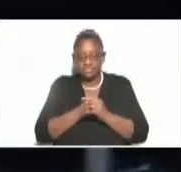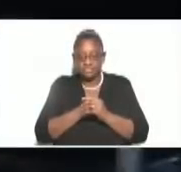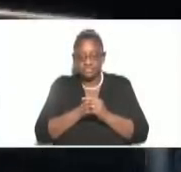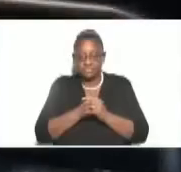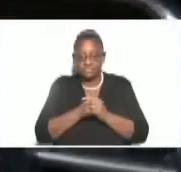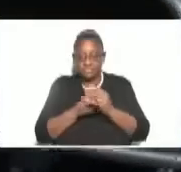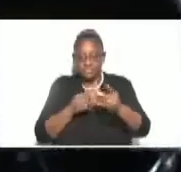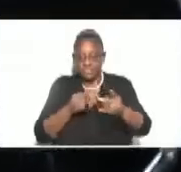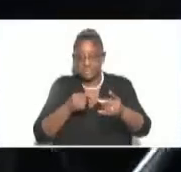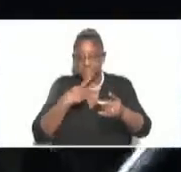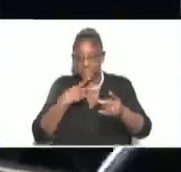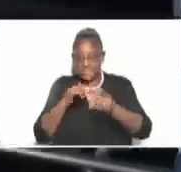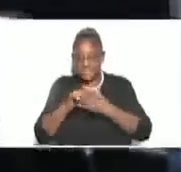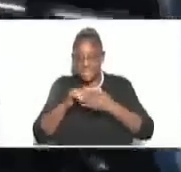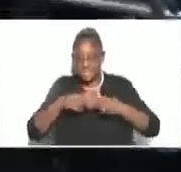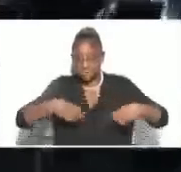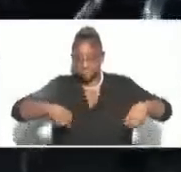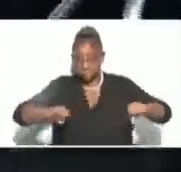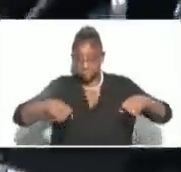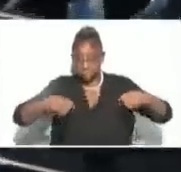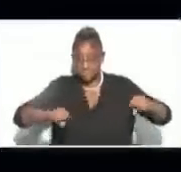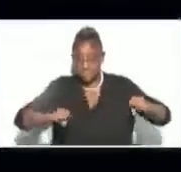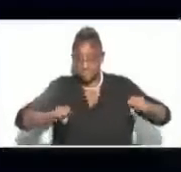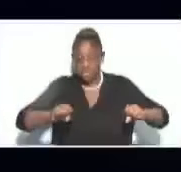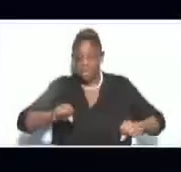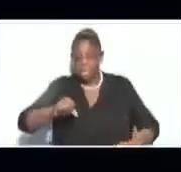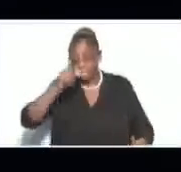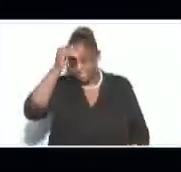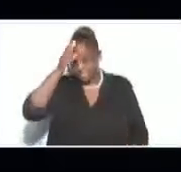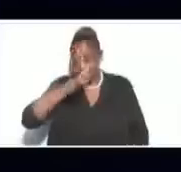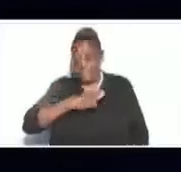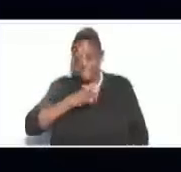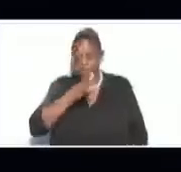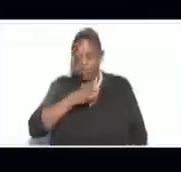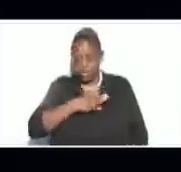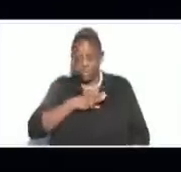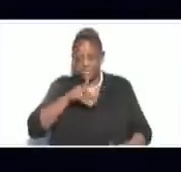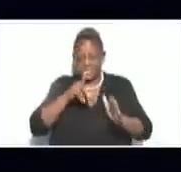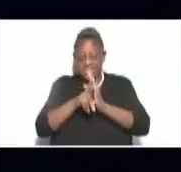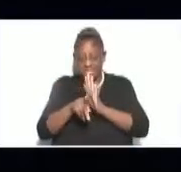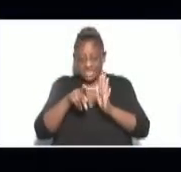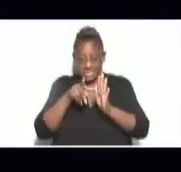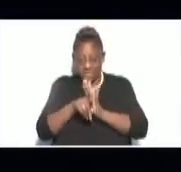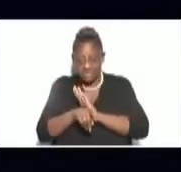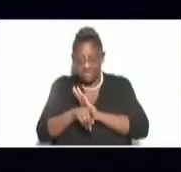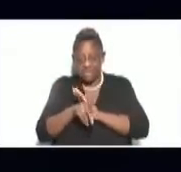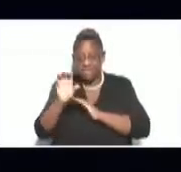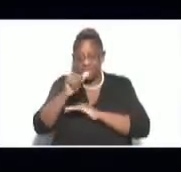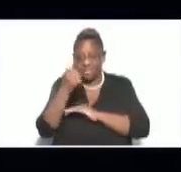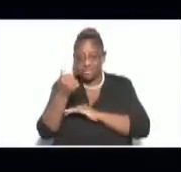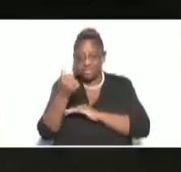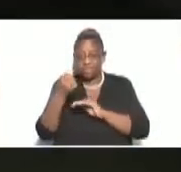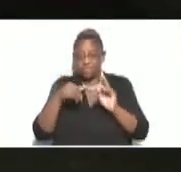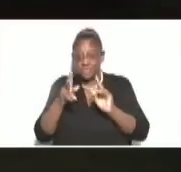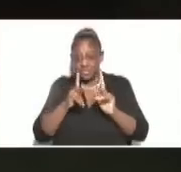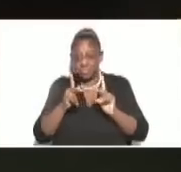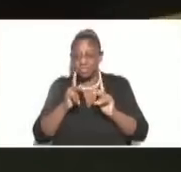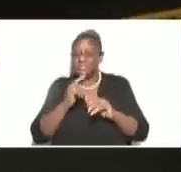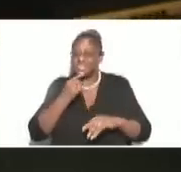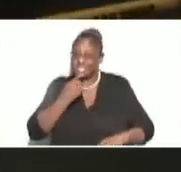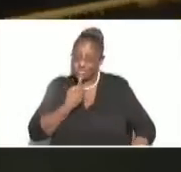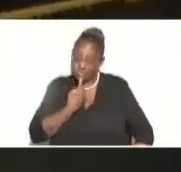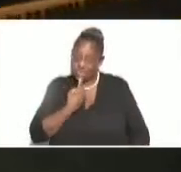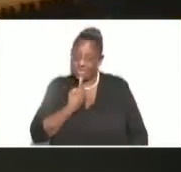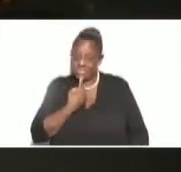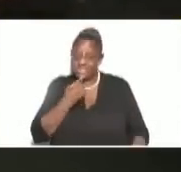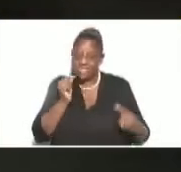A male motorcyclist and his female passenger killed, a motorist seriously injured, and police now probing